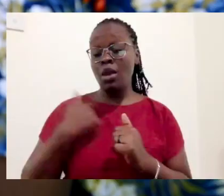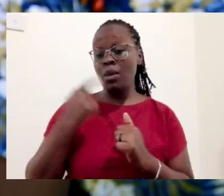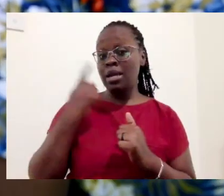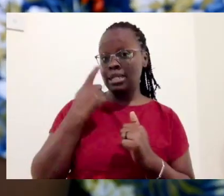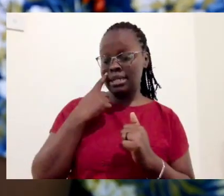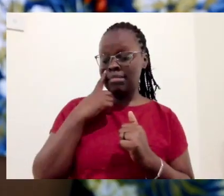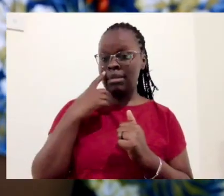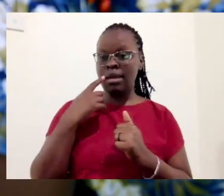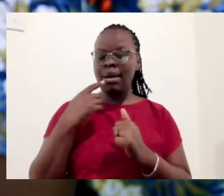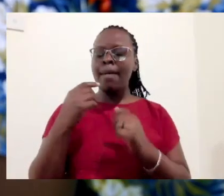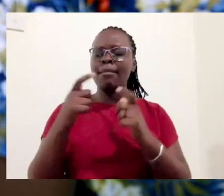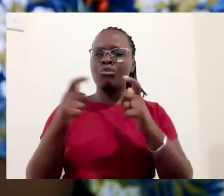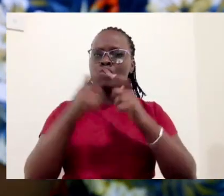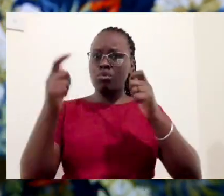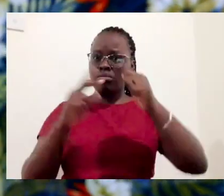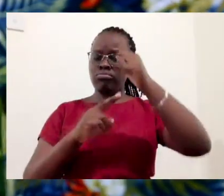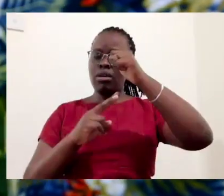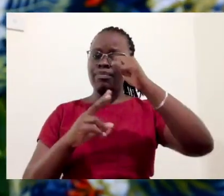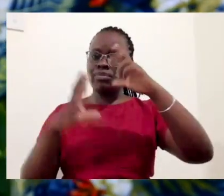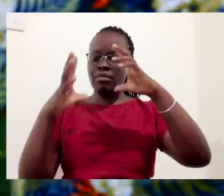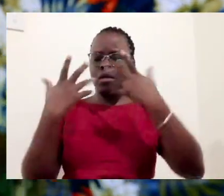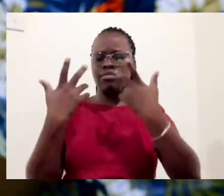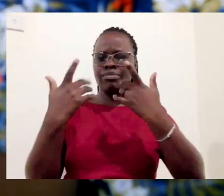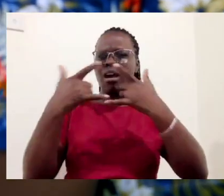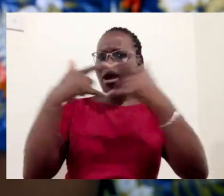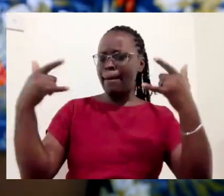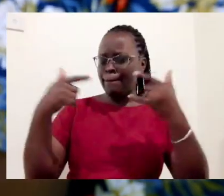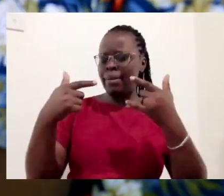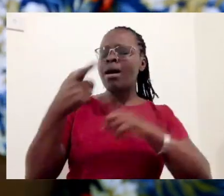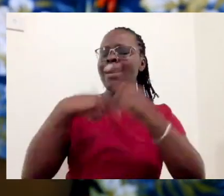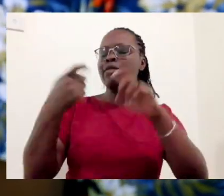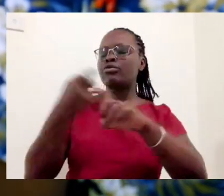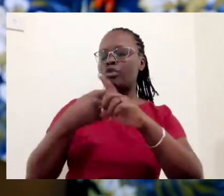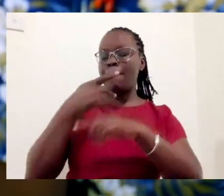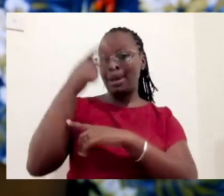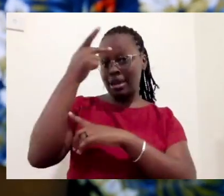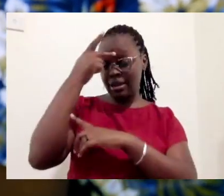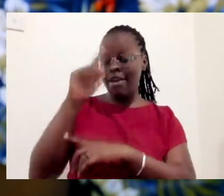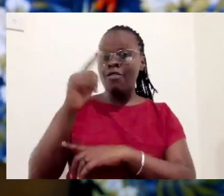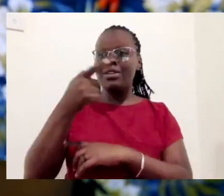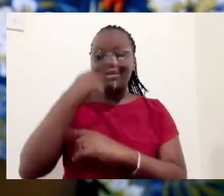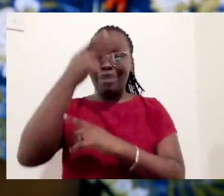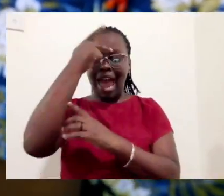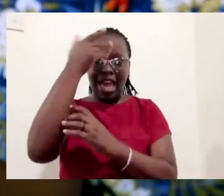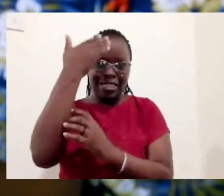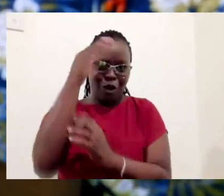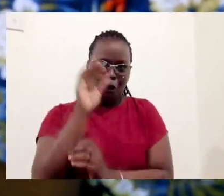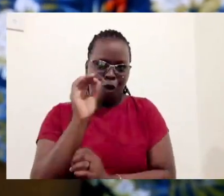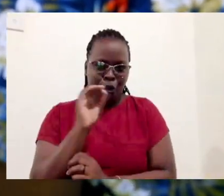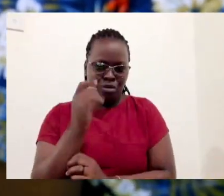we saw that the main gap comes with the parents. First, parents are not